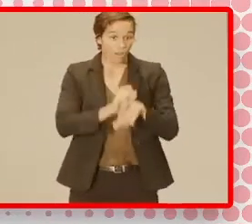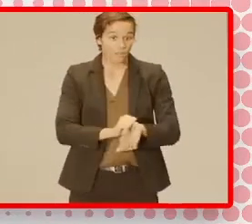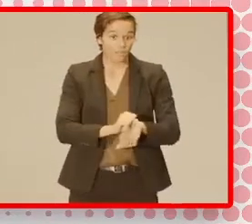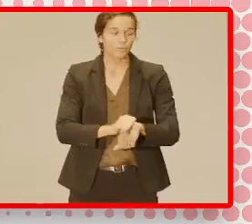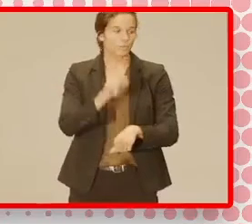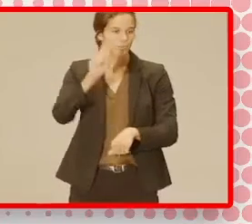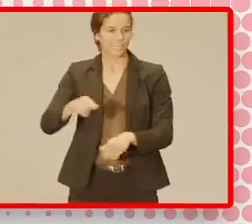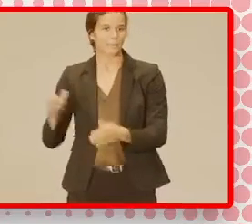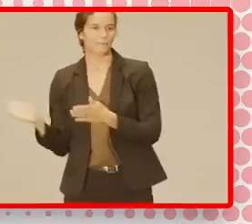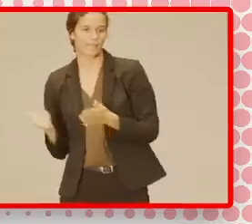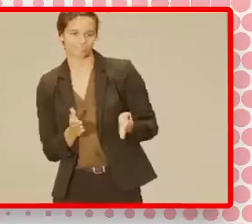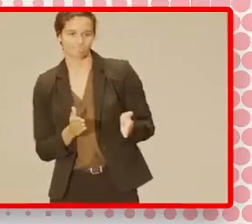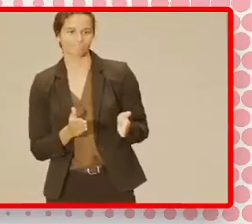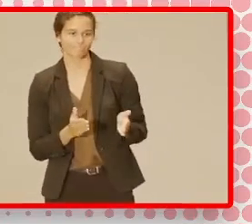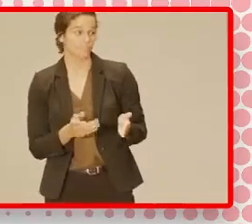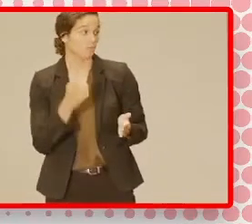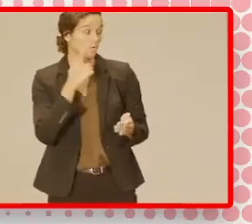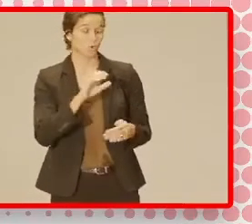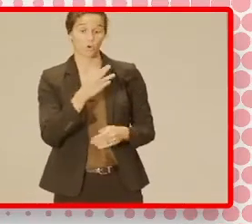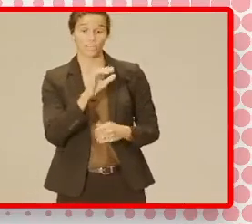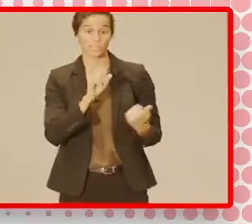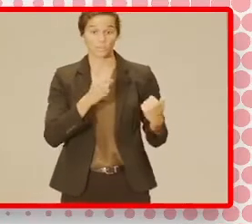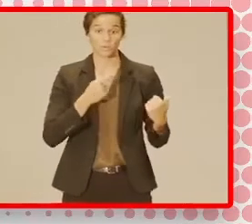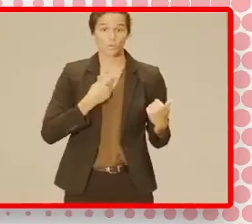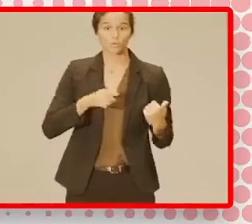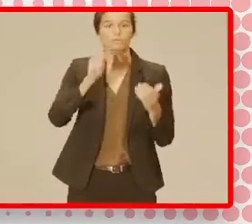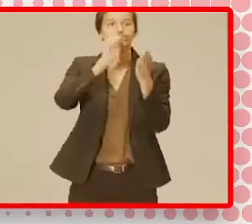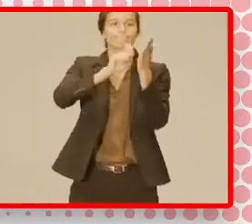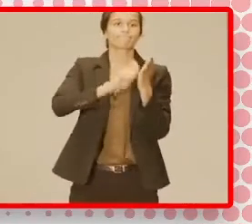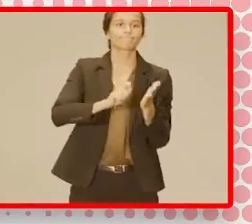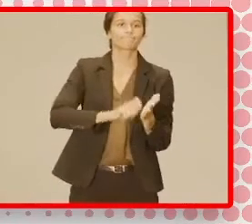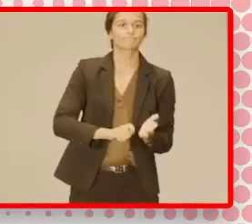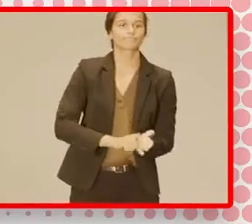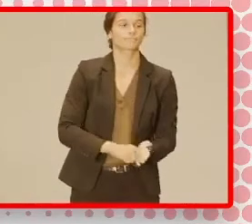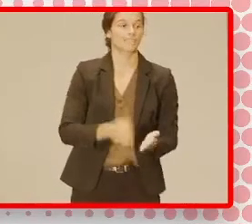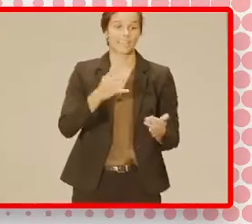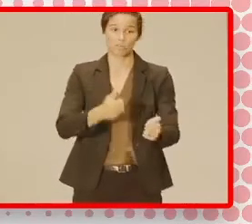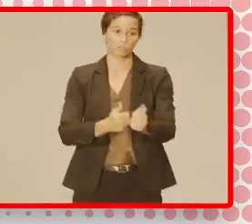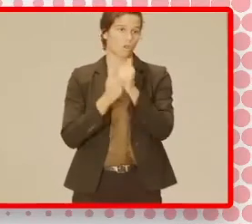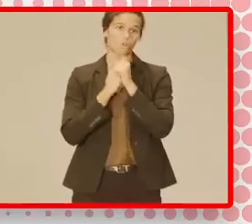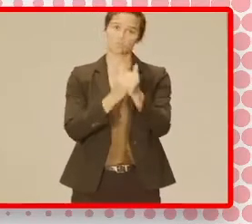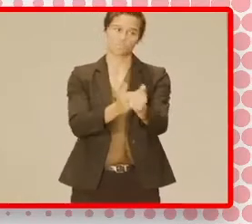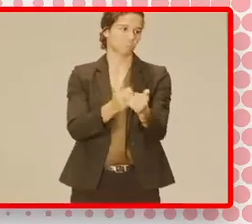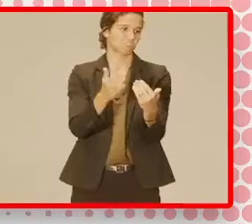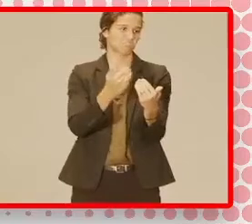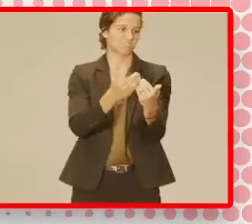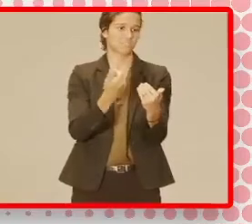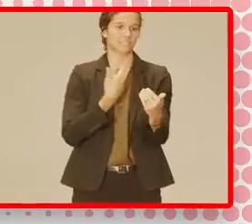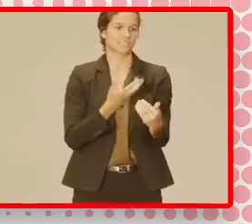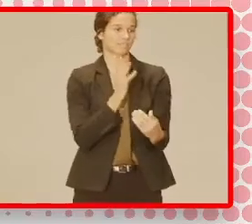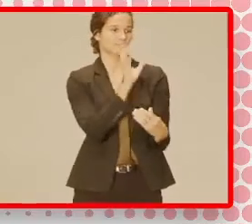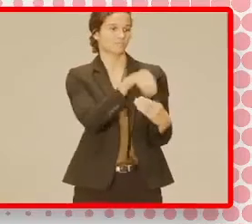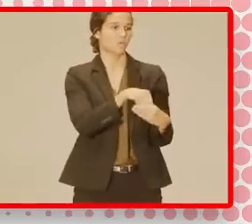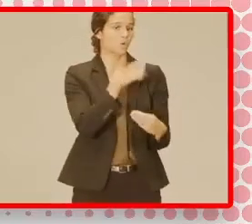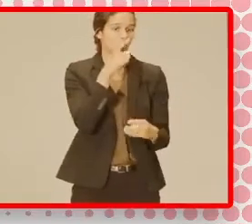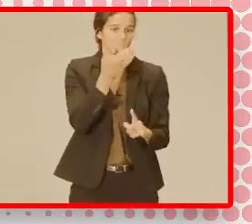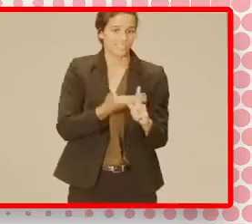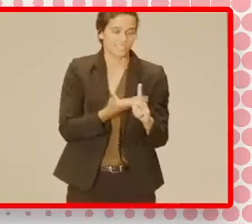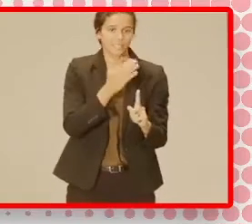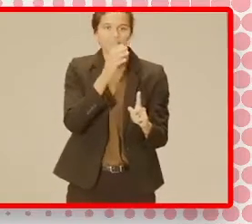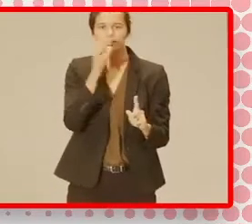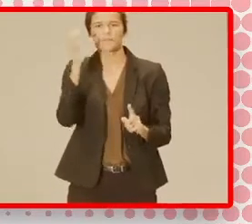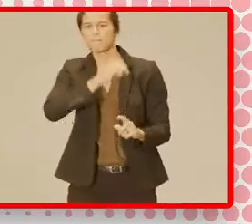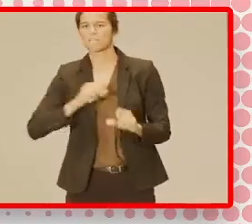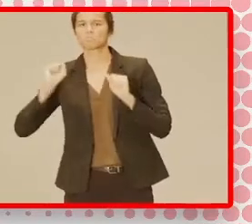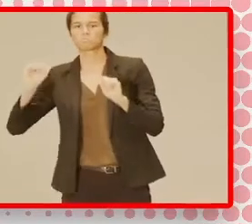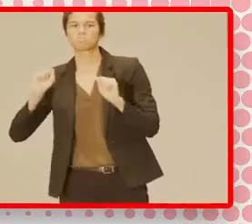we just sat down and wrote his plan. He wrote it down, and now he follows it, and it's a part of who he is now. He doesn't miss workouts. He doesn't